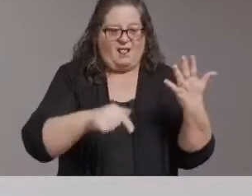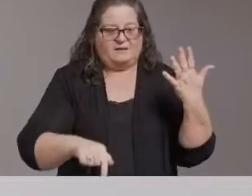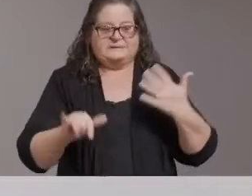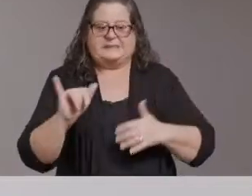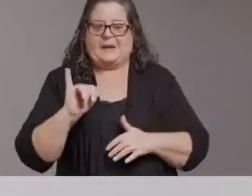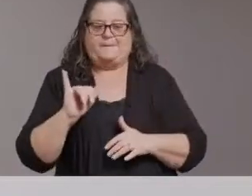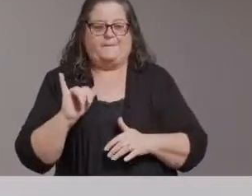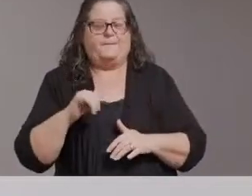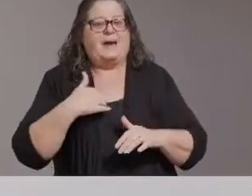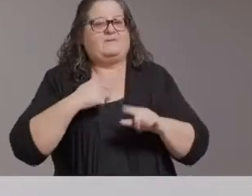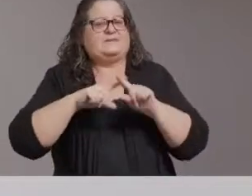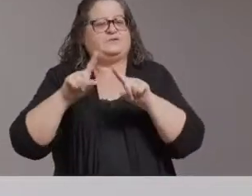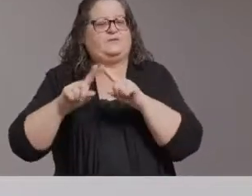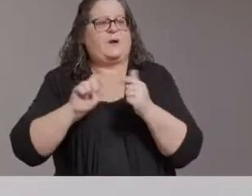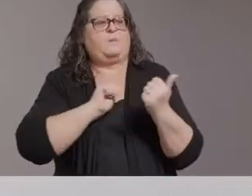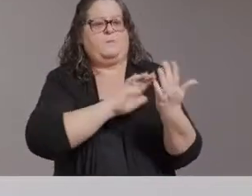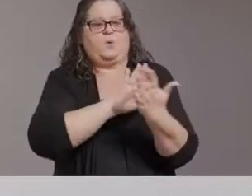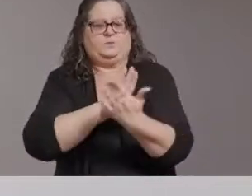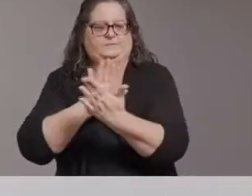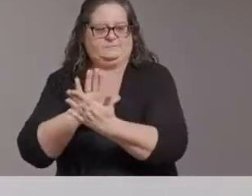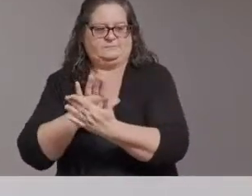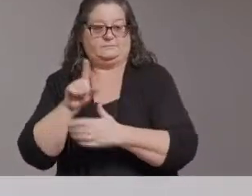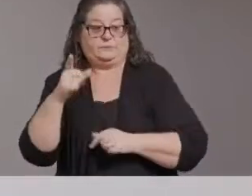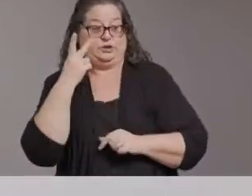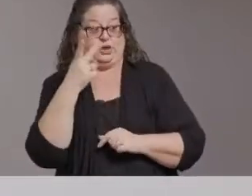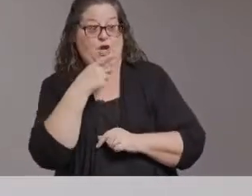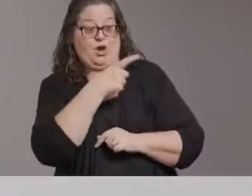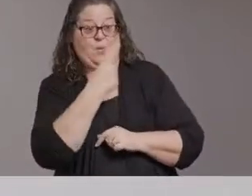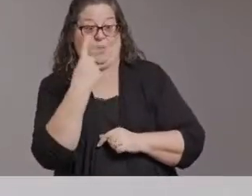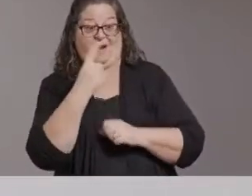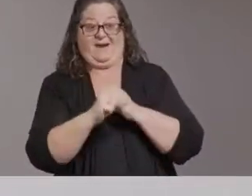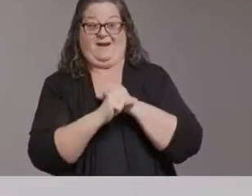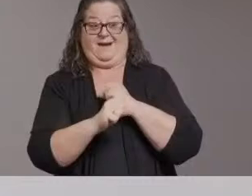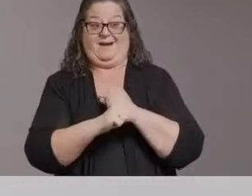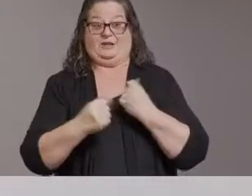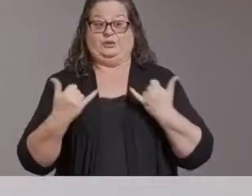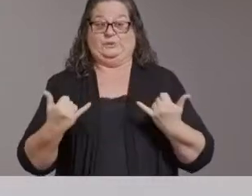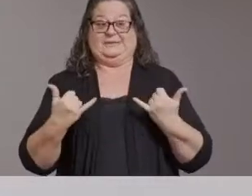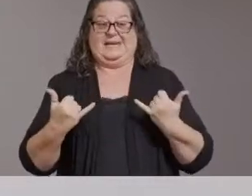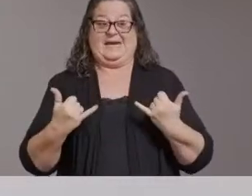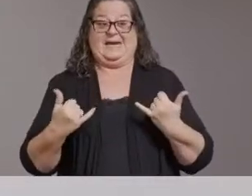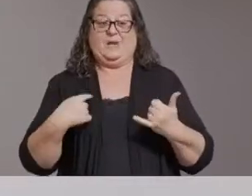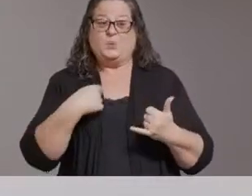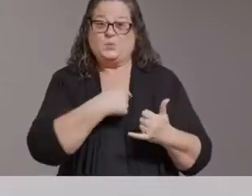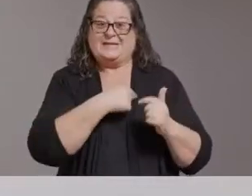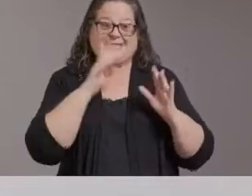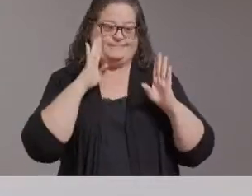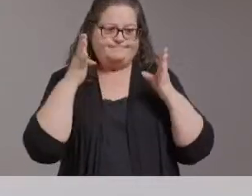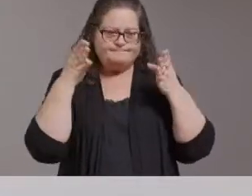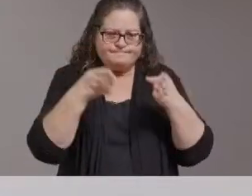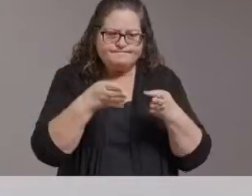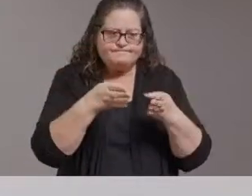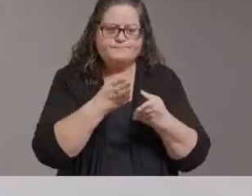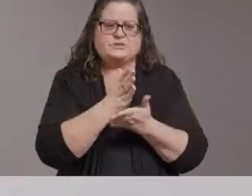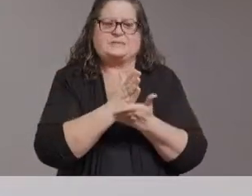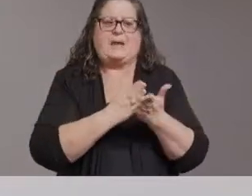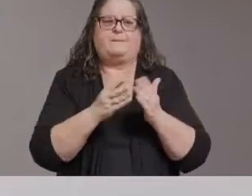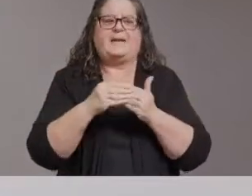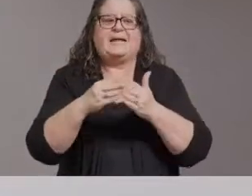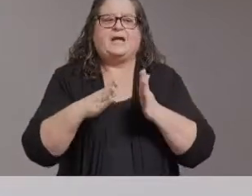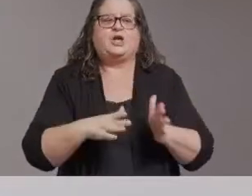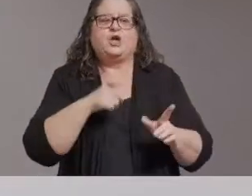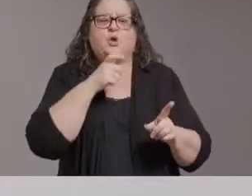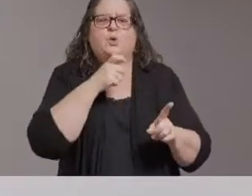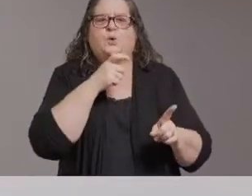looking at. So, you saw one of the PSAs today. We're really focusing on some of those influential leaders in those